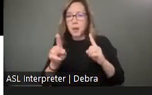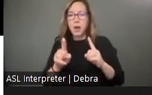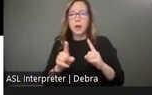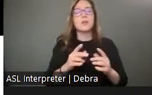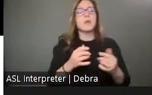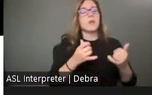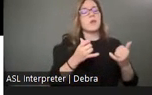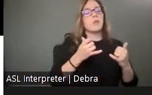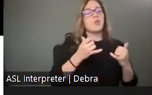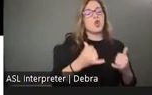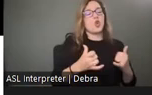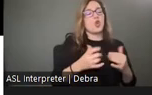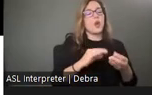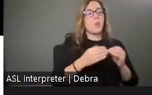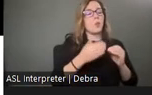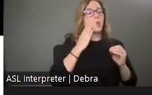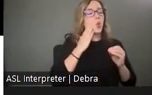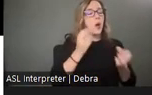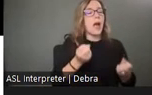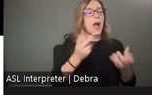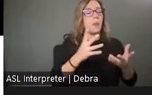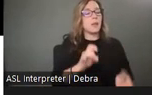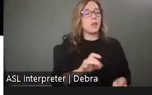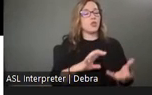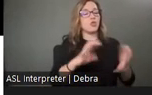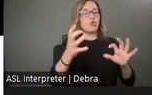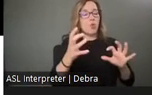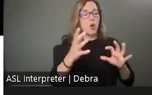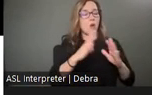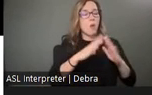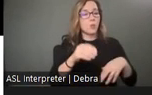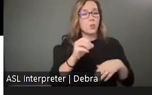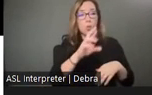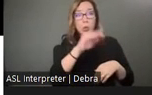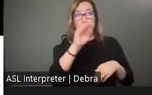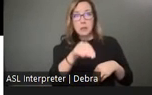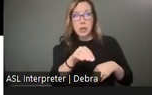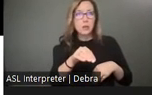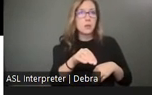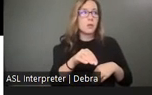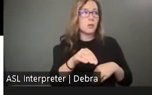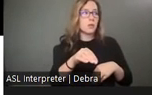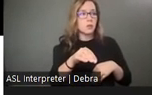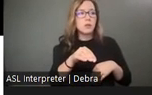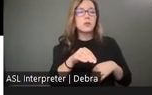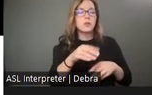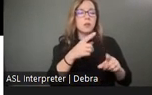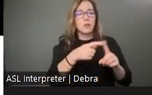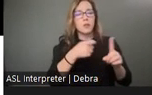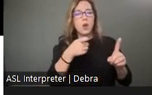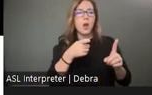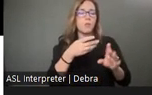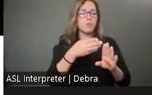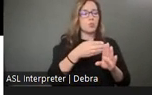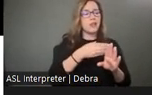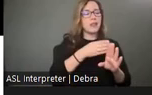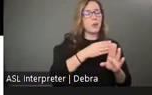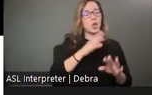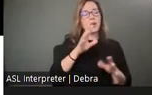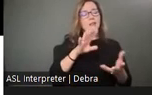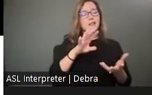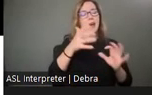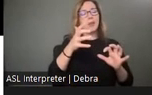now, such as the number of destroyed homes or a percentage of that that you might gain from performing preliminary damage assessments or